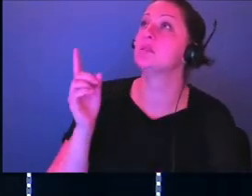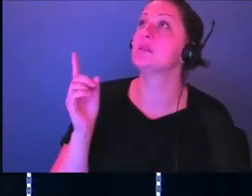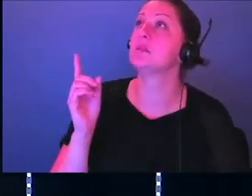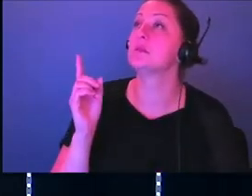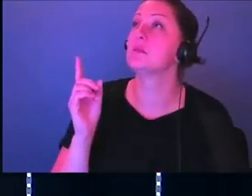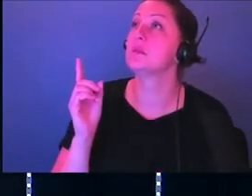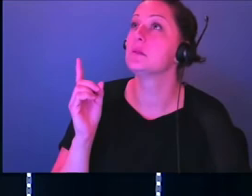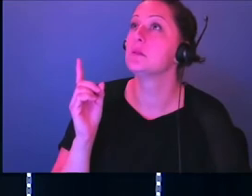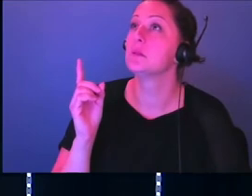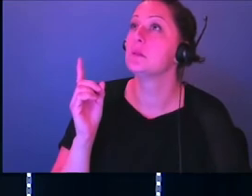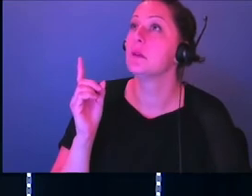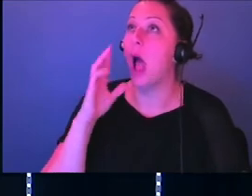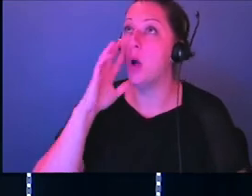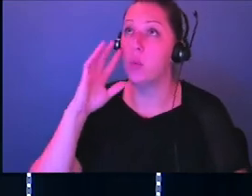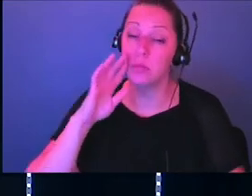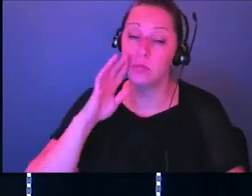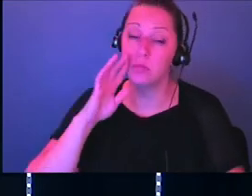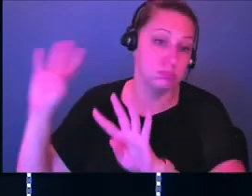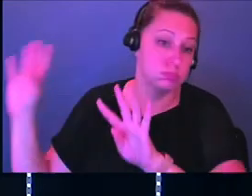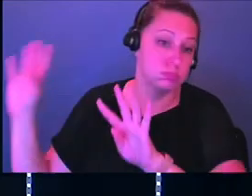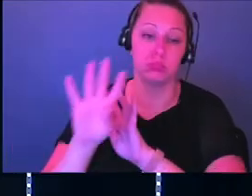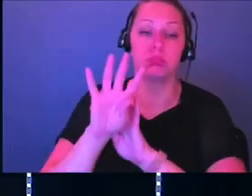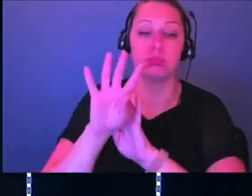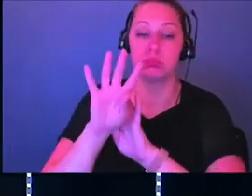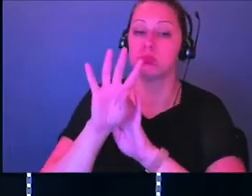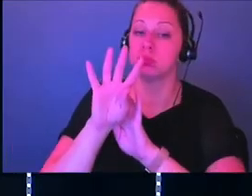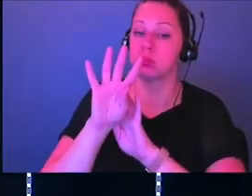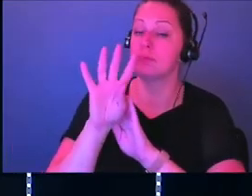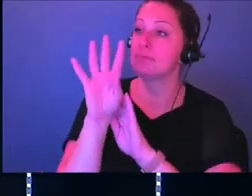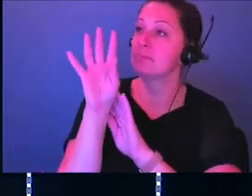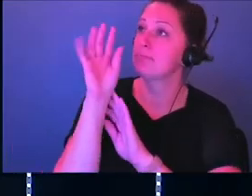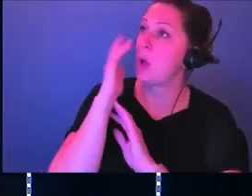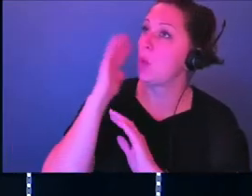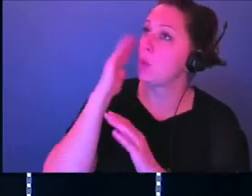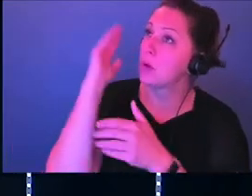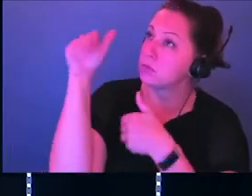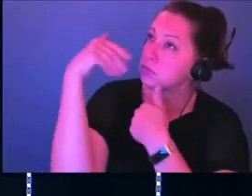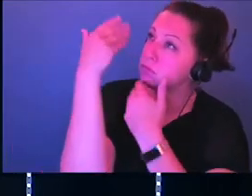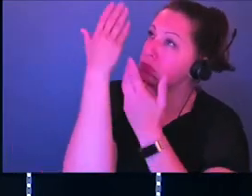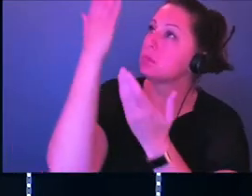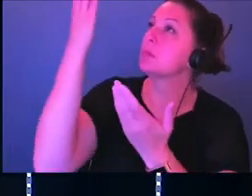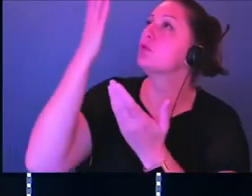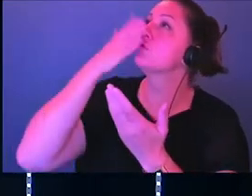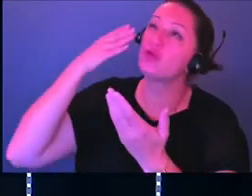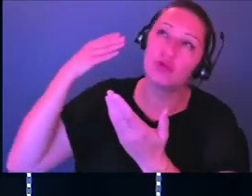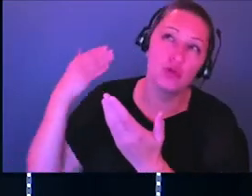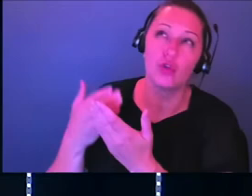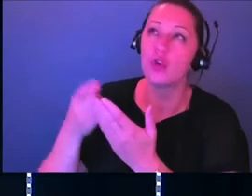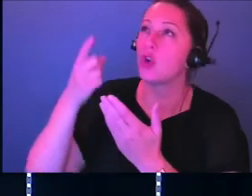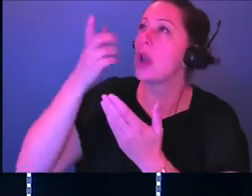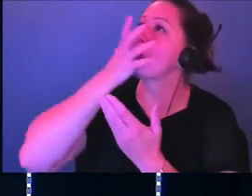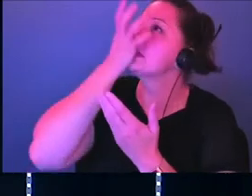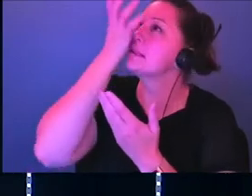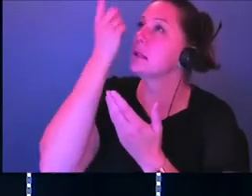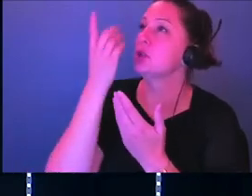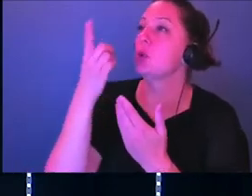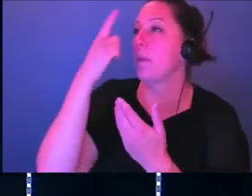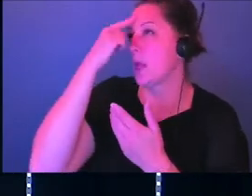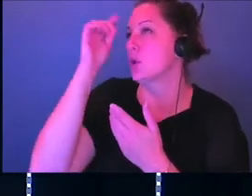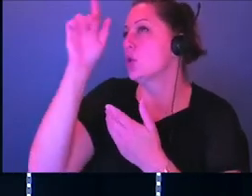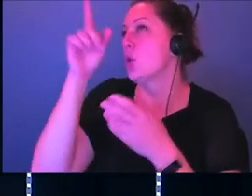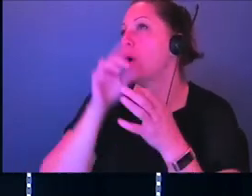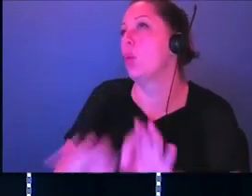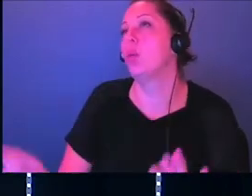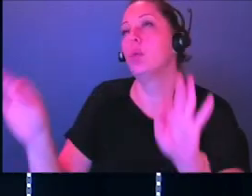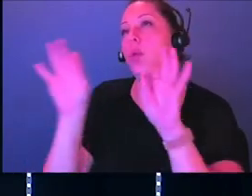I'm going to go to the front lines and I'm going to fight my battle this way by going like this and saying, hey, you're good. And I'm going to sing to you, God, because you deserve it. I'm going to